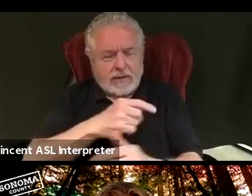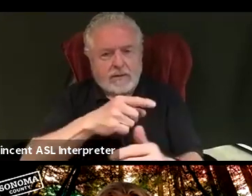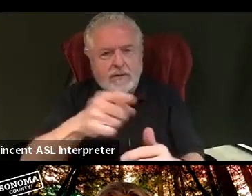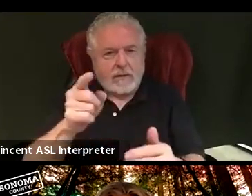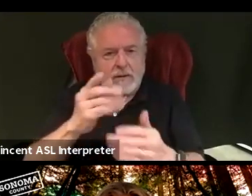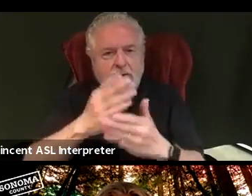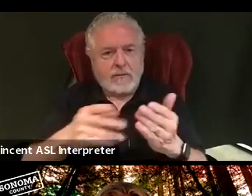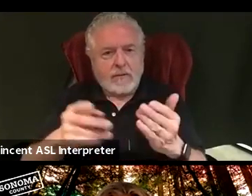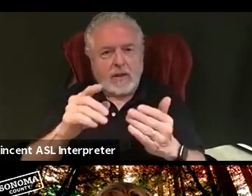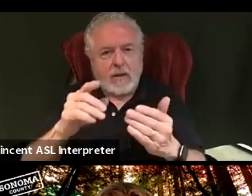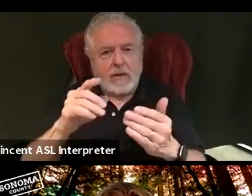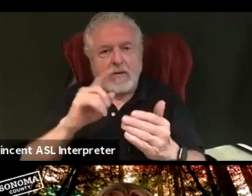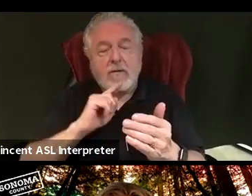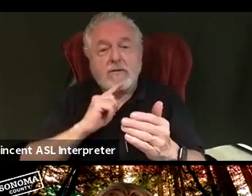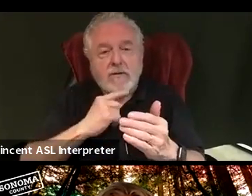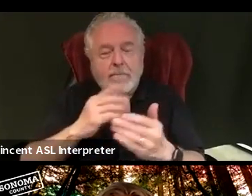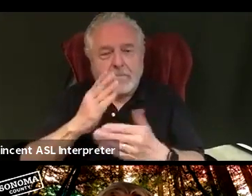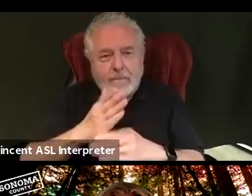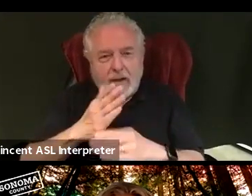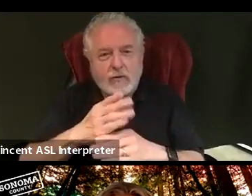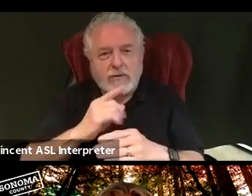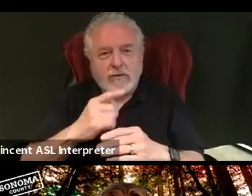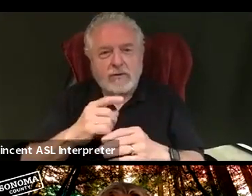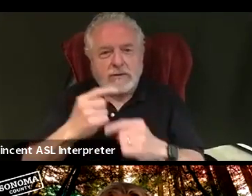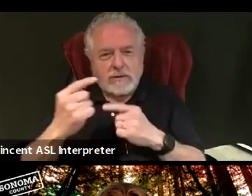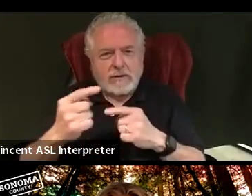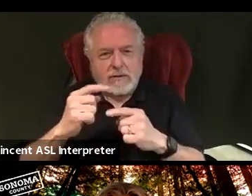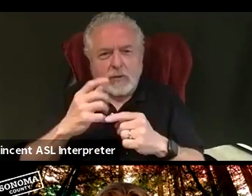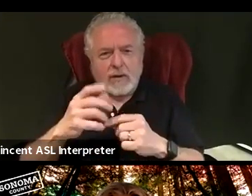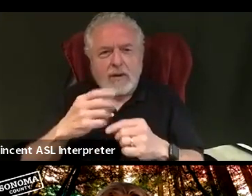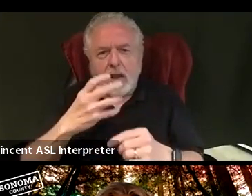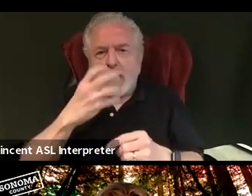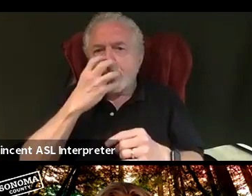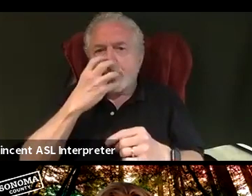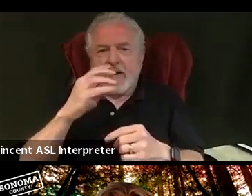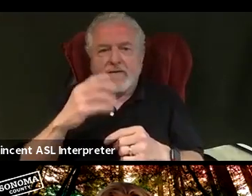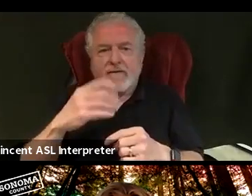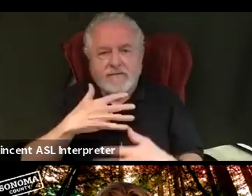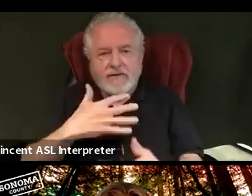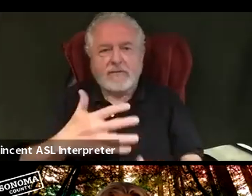and some of them are moderately severe, where people are really struggling not to go on a ventilator